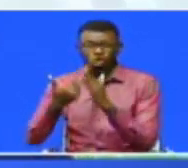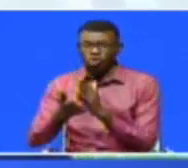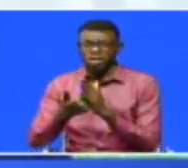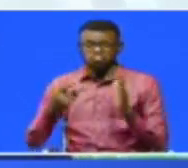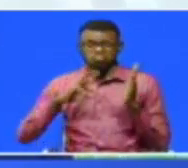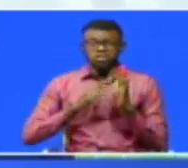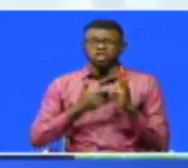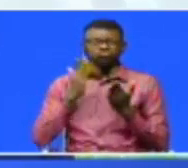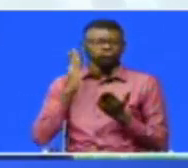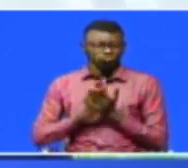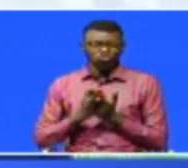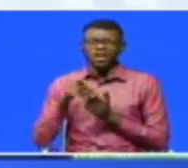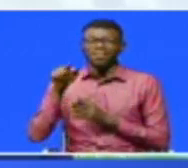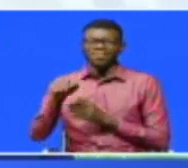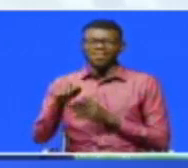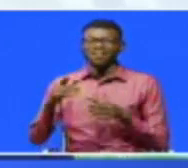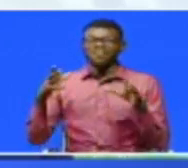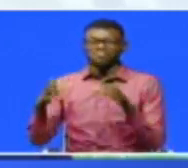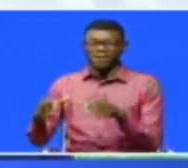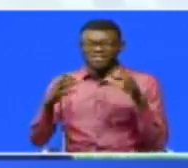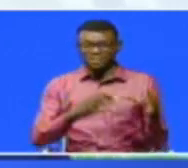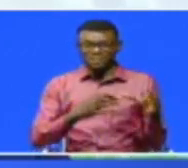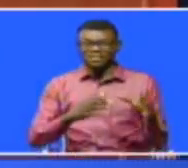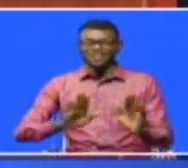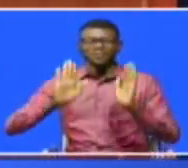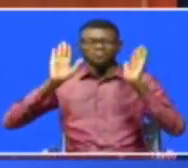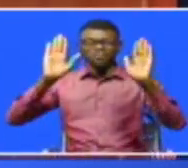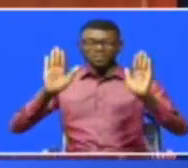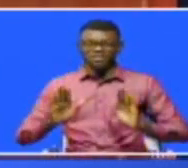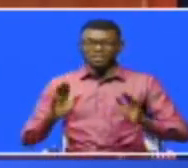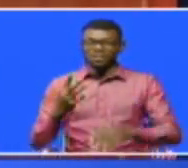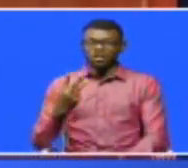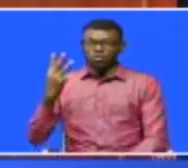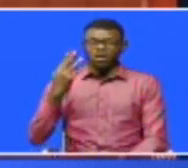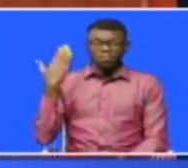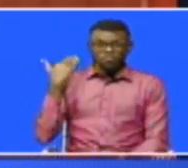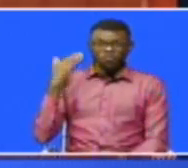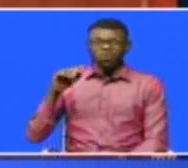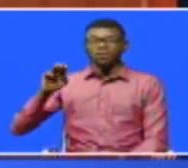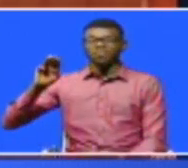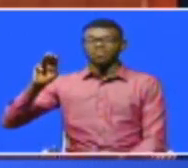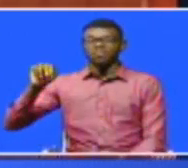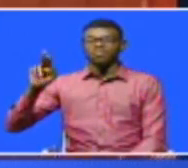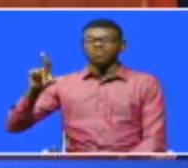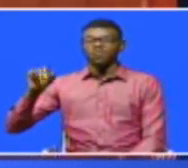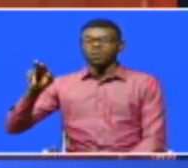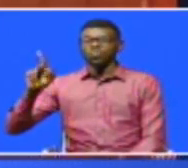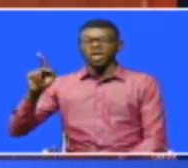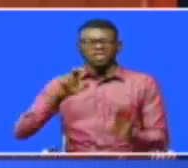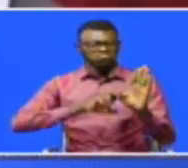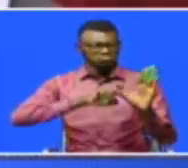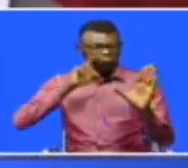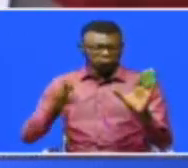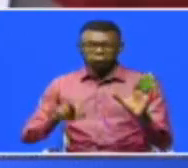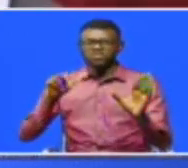tell you that this is a party that matters. On Wednesday, Barack Muluka resigned both as member and secretary general